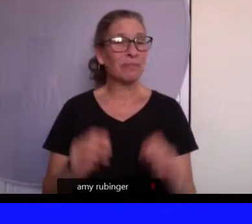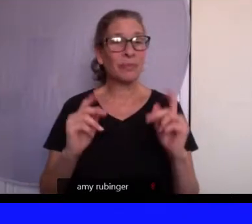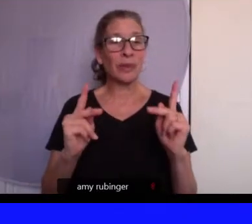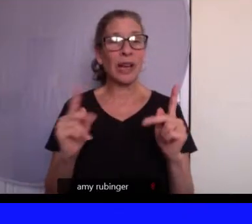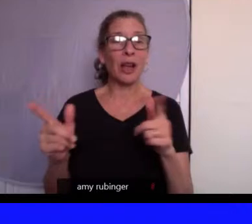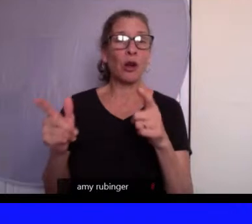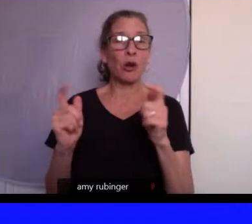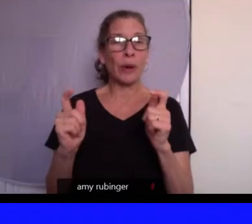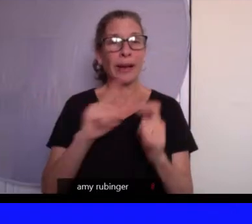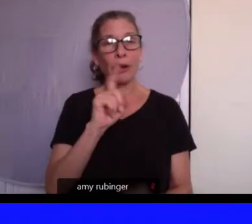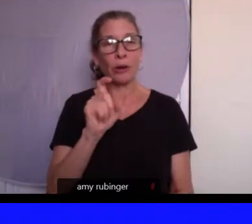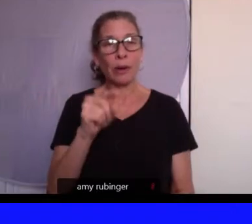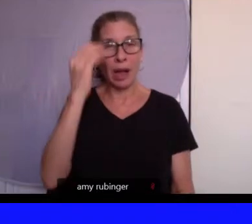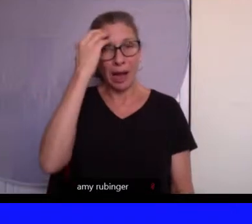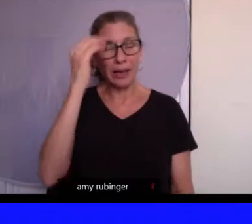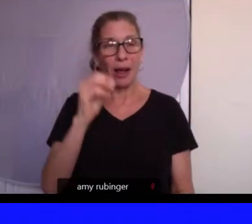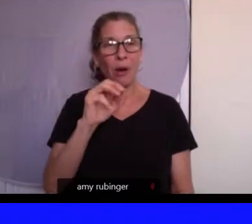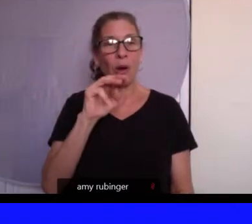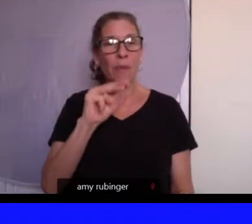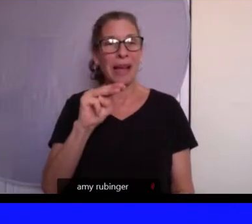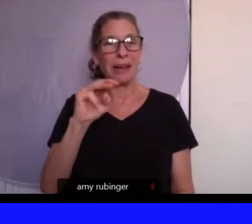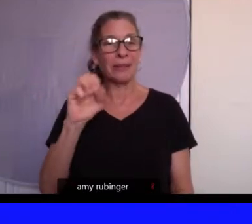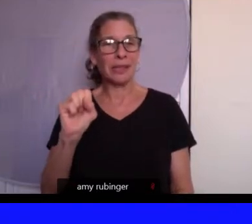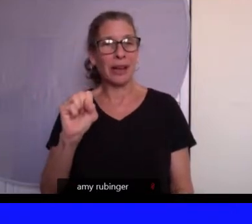for them.